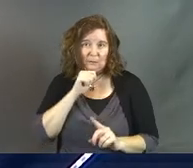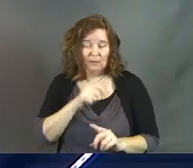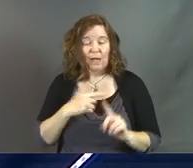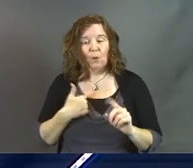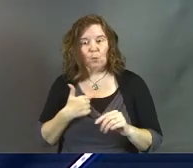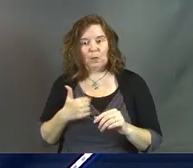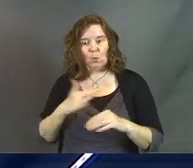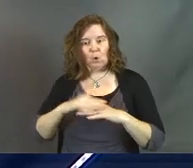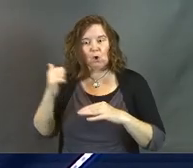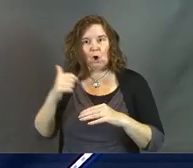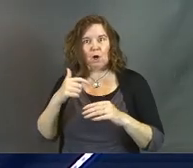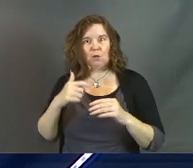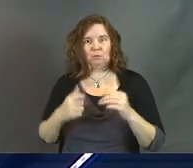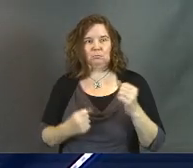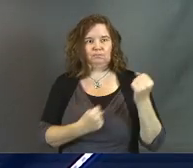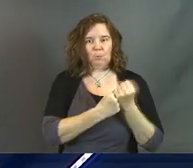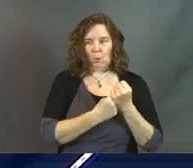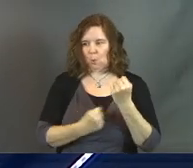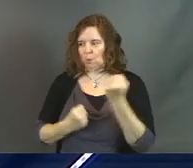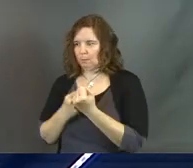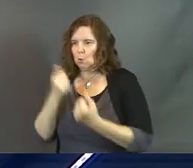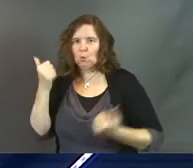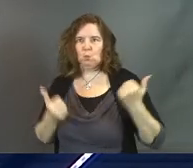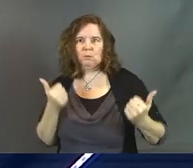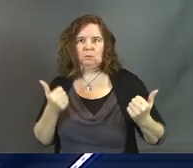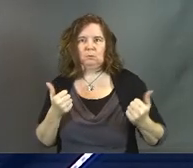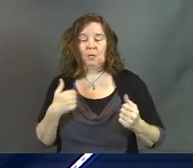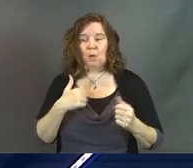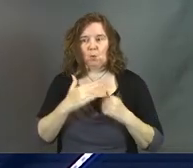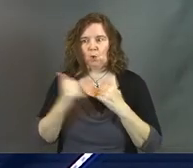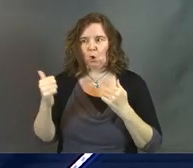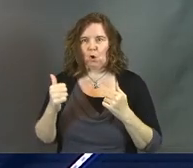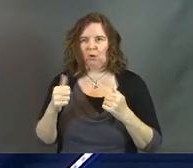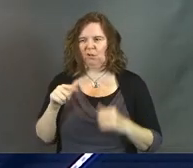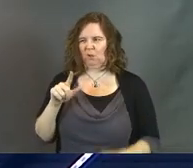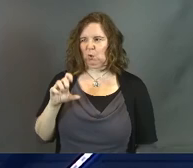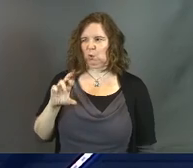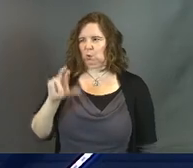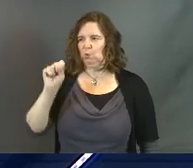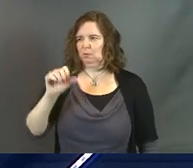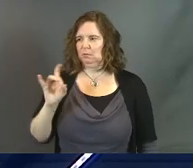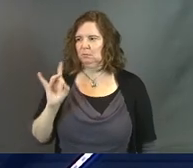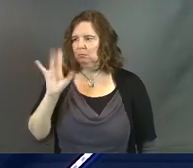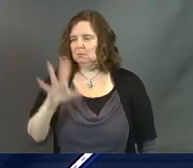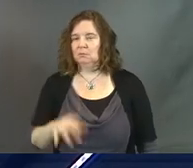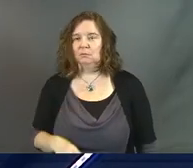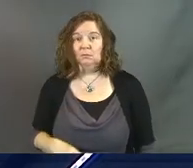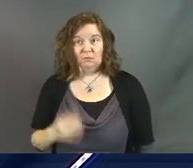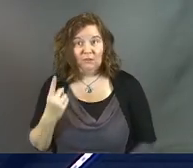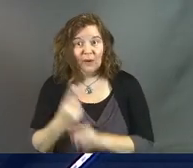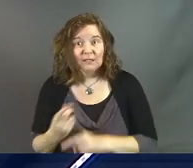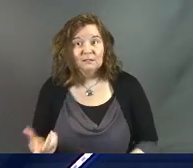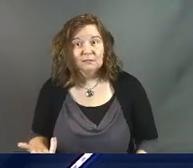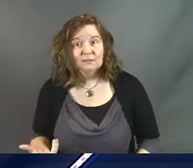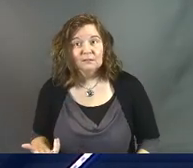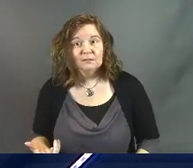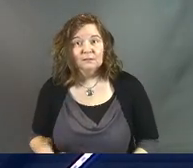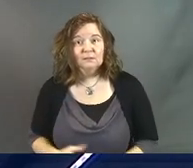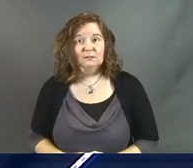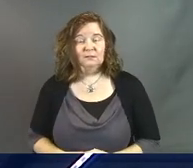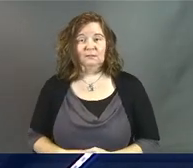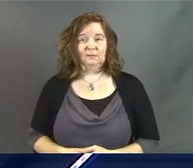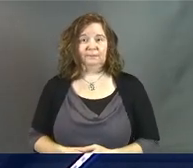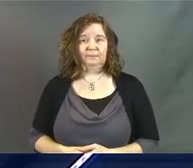And we were called to take sides. And we were called to those looters, right?